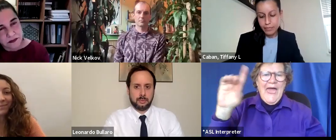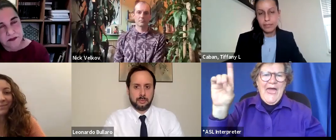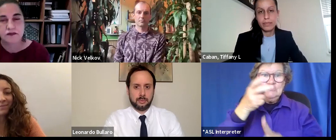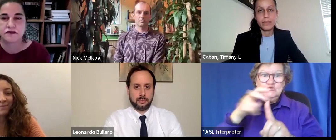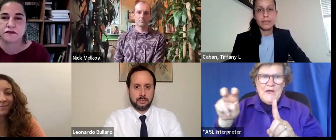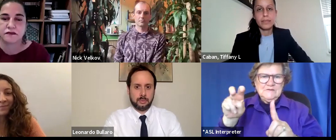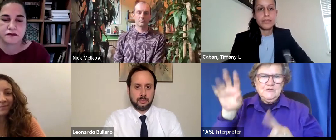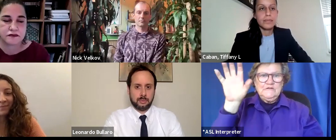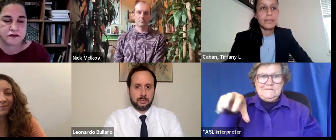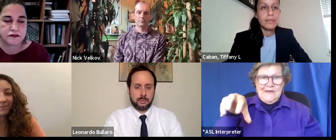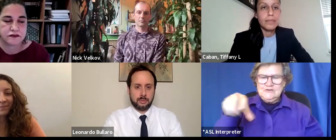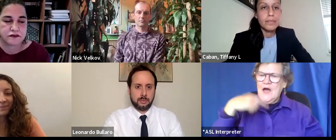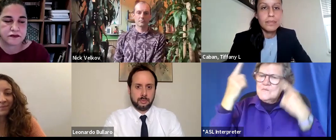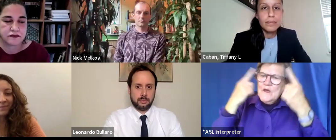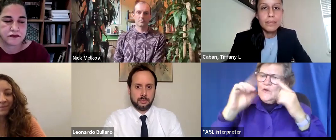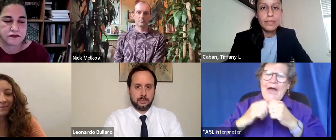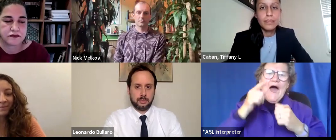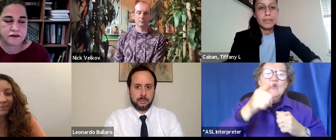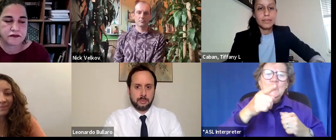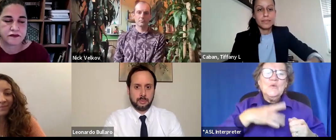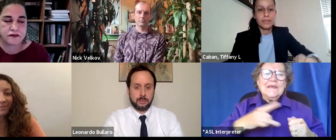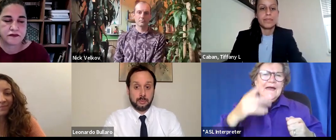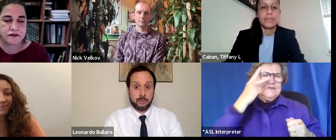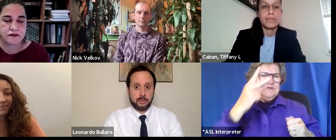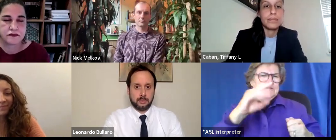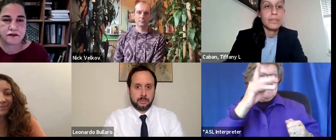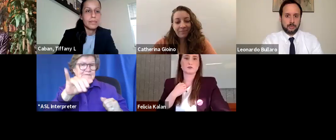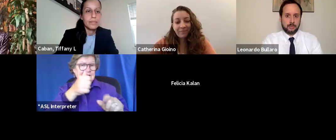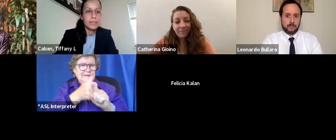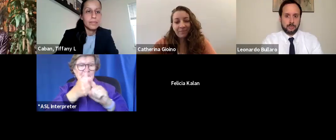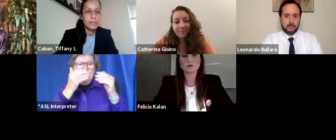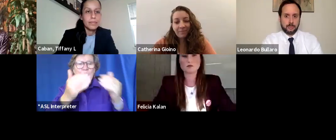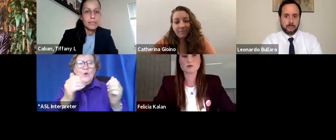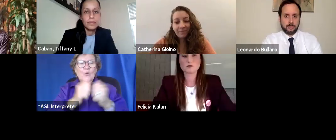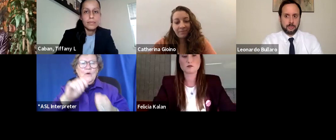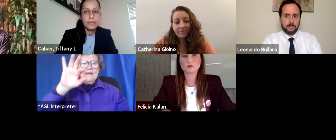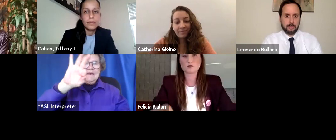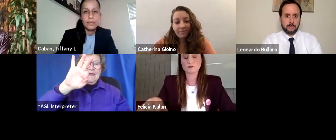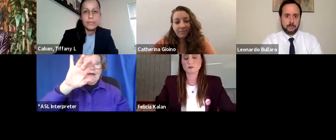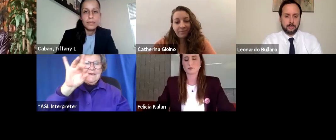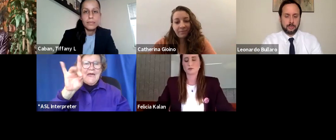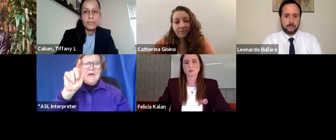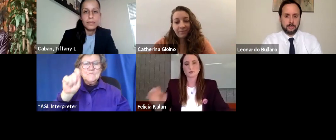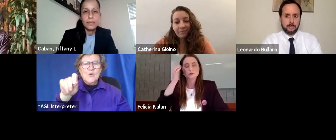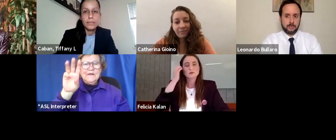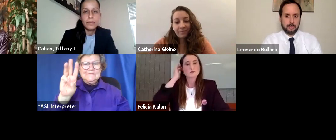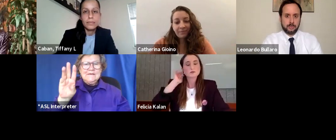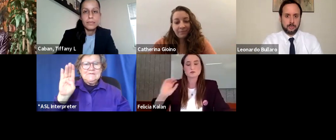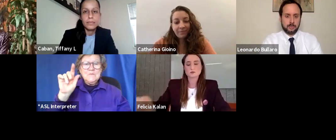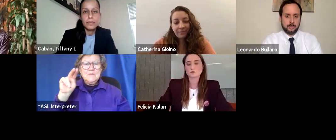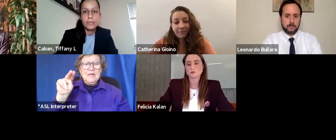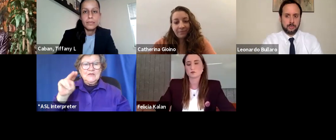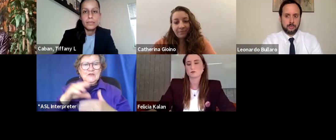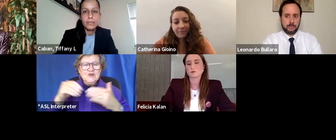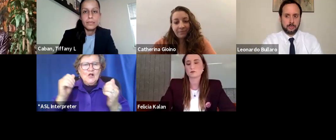wondering how you would like to see this city proceed with a $98.6 billion in the Green